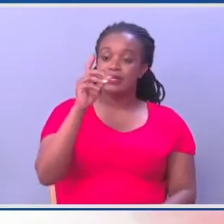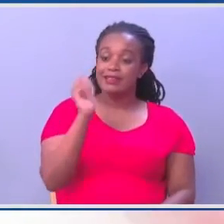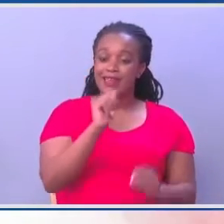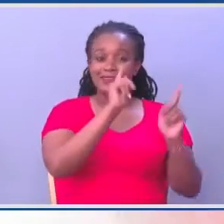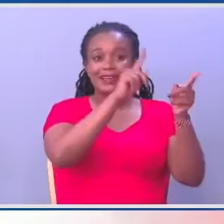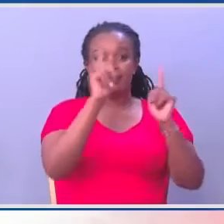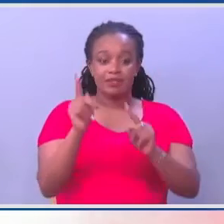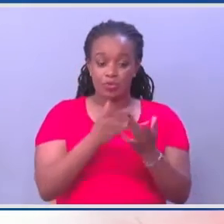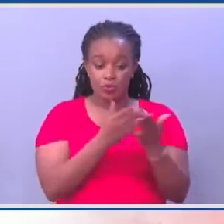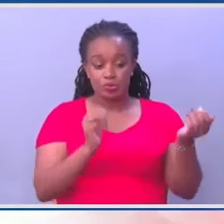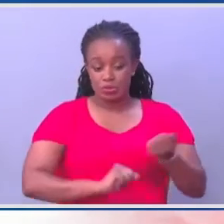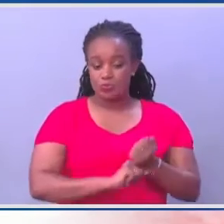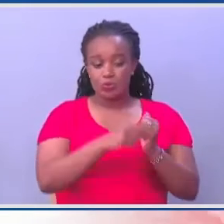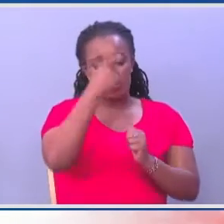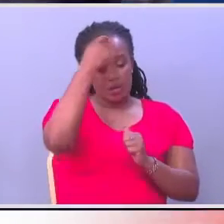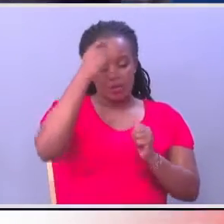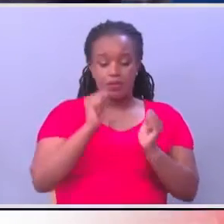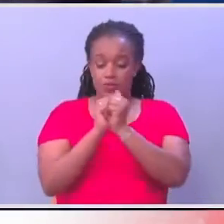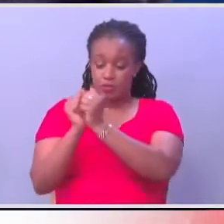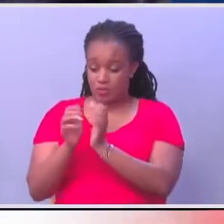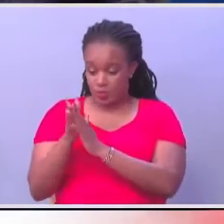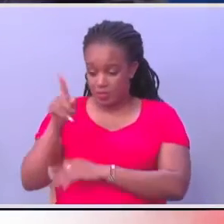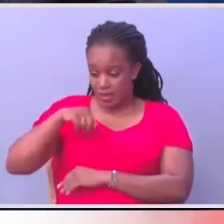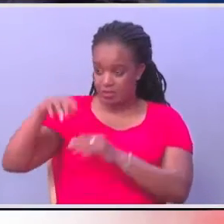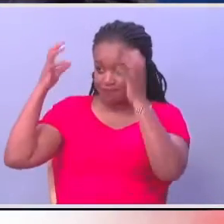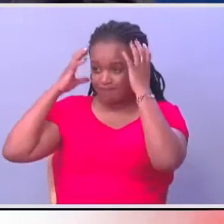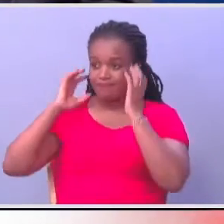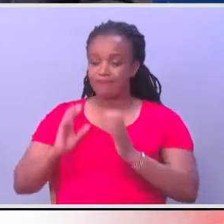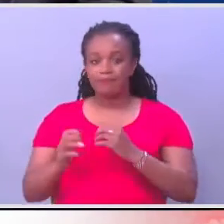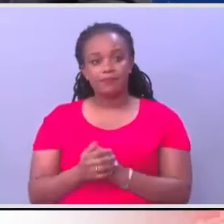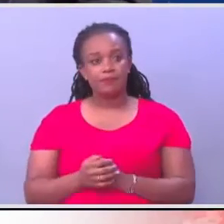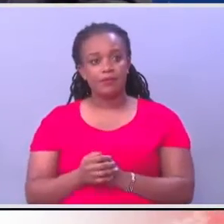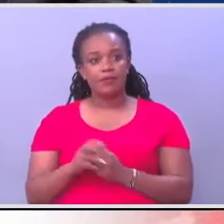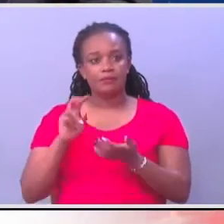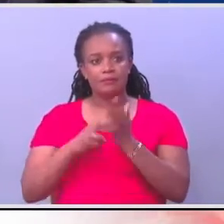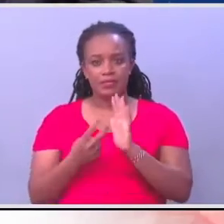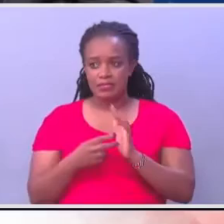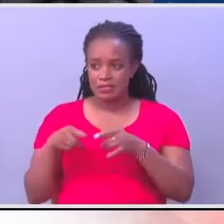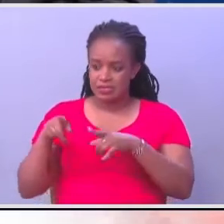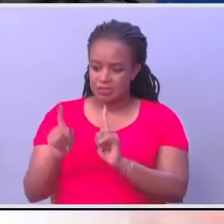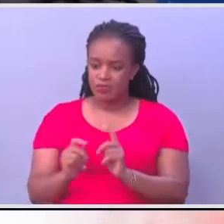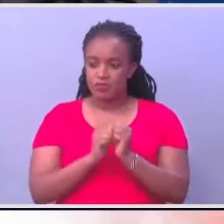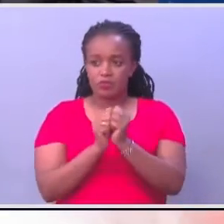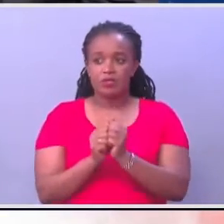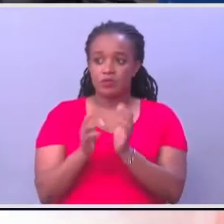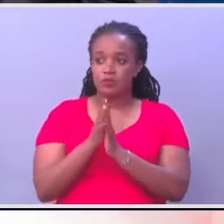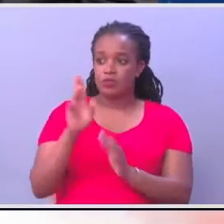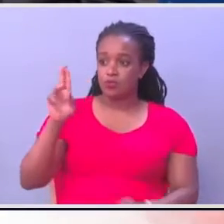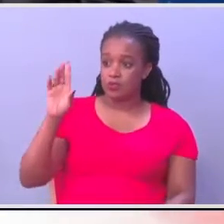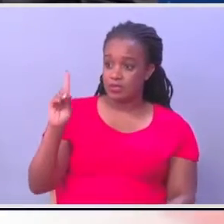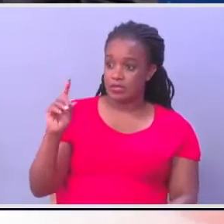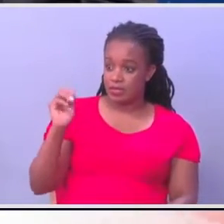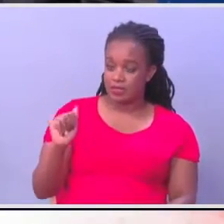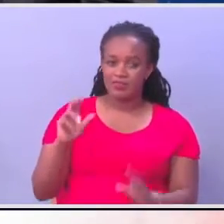him are with us. But at least he's not public of dalliance with Tanga, dalliance with UDA, isn't it? He's hiding in